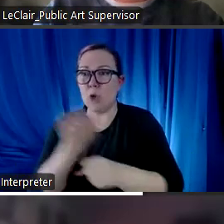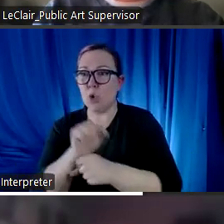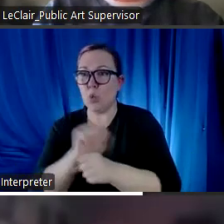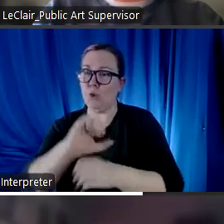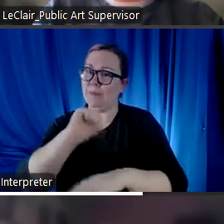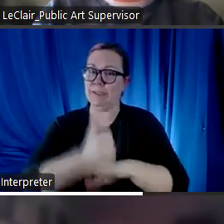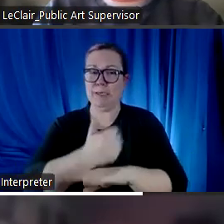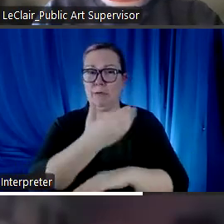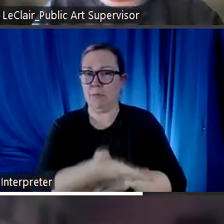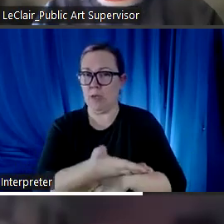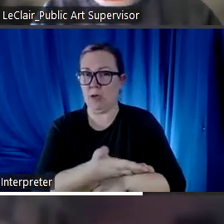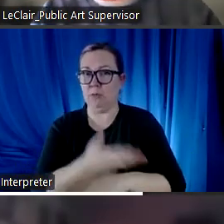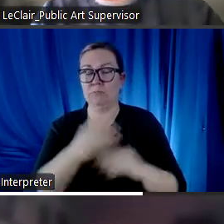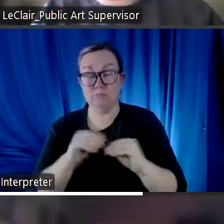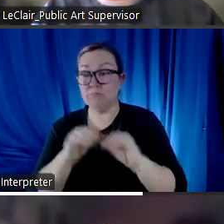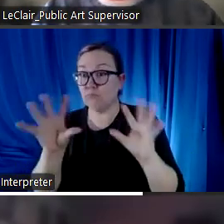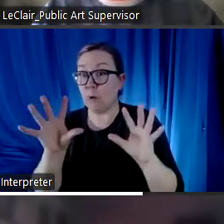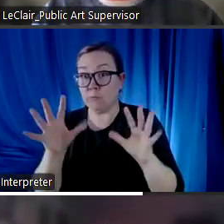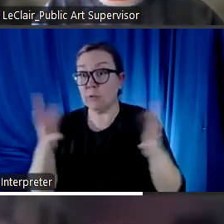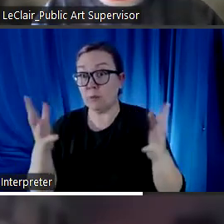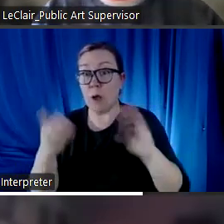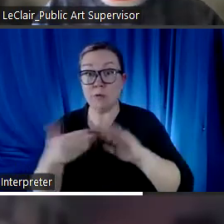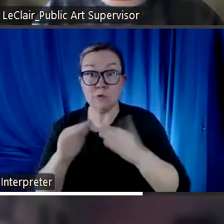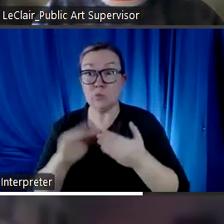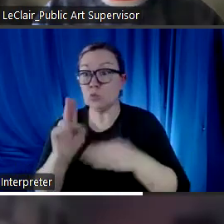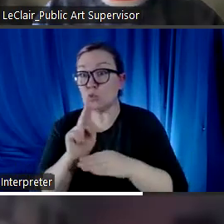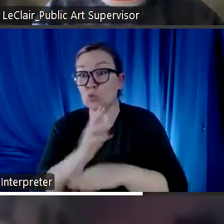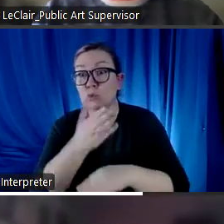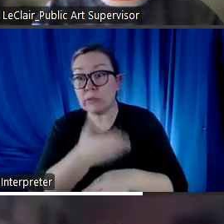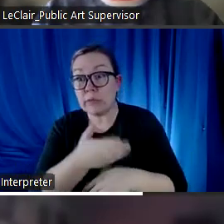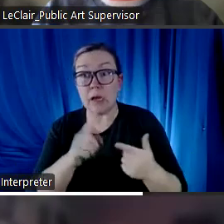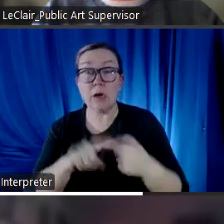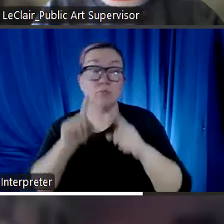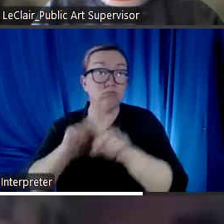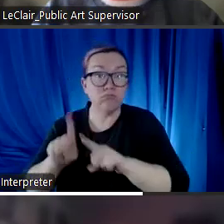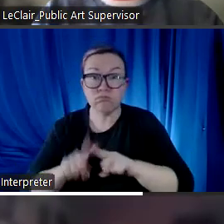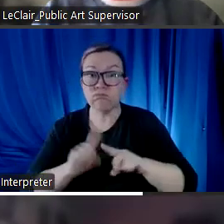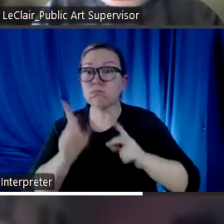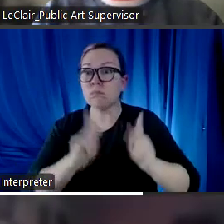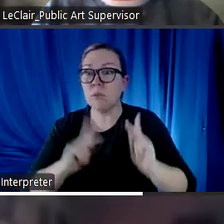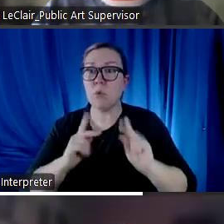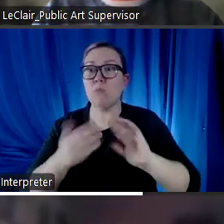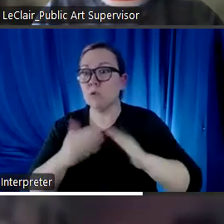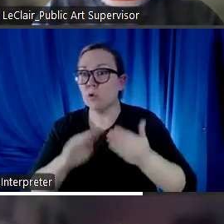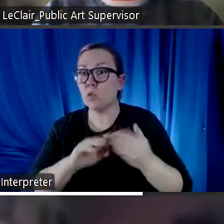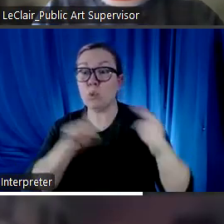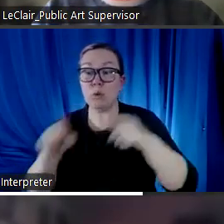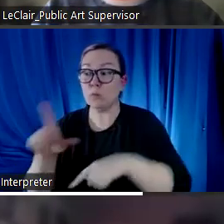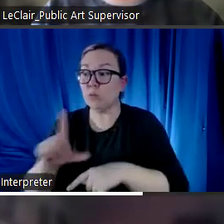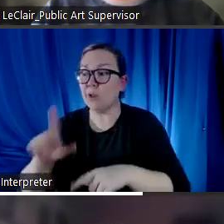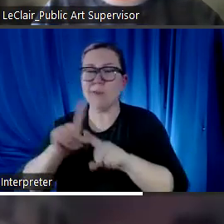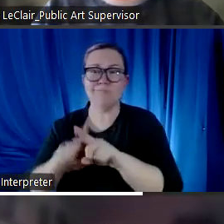this. Obviously, there's lots of community use, lots of different community users come to the library for many different